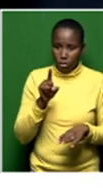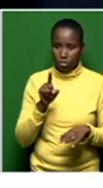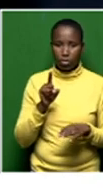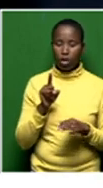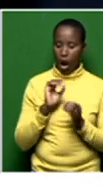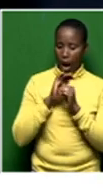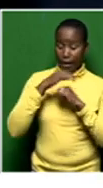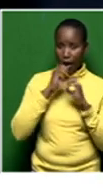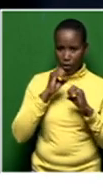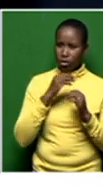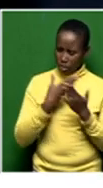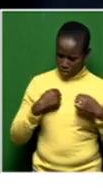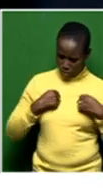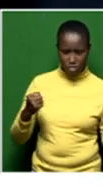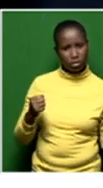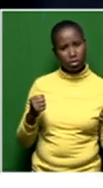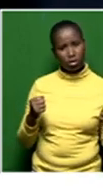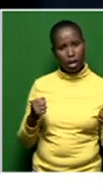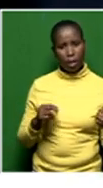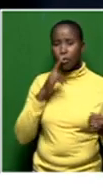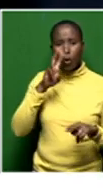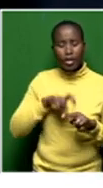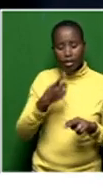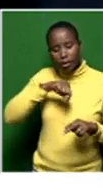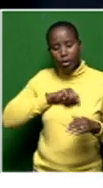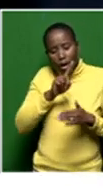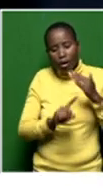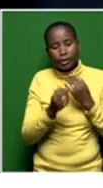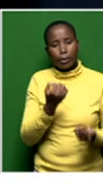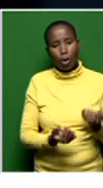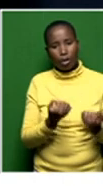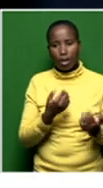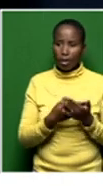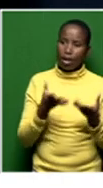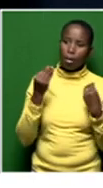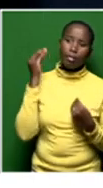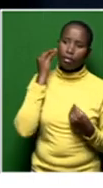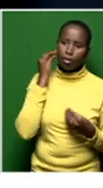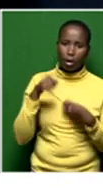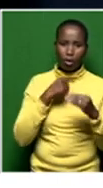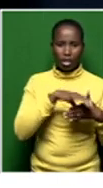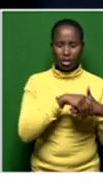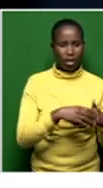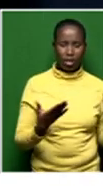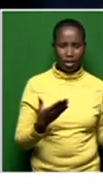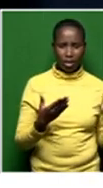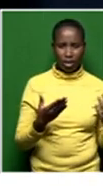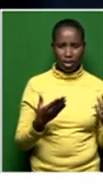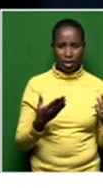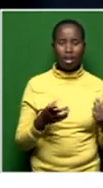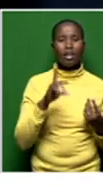then hide nothing. Mm-hmm. We should not have to go to court to get information about this deal. DPE should